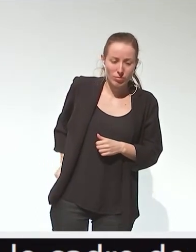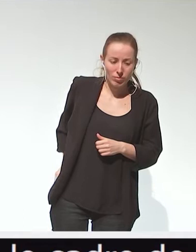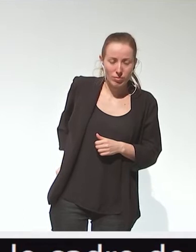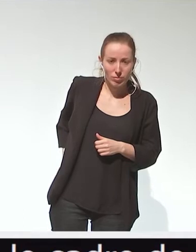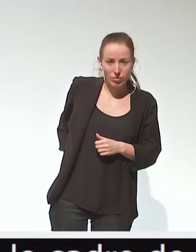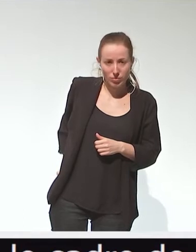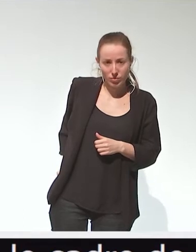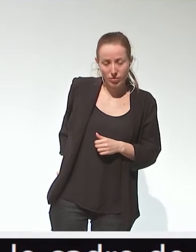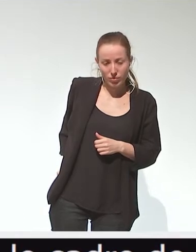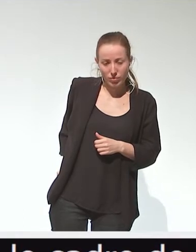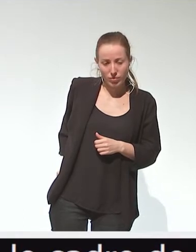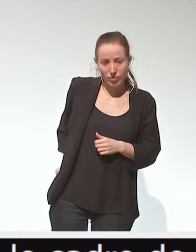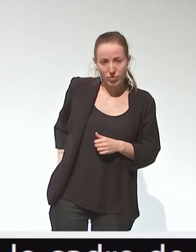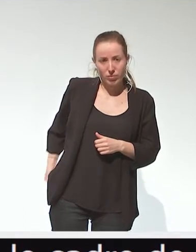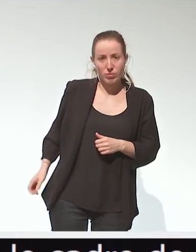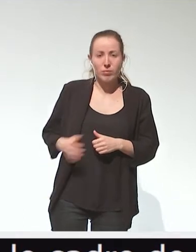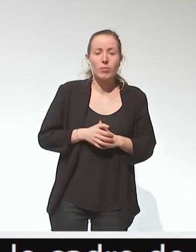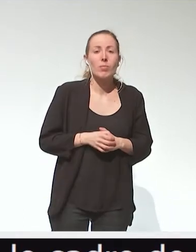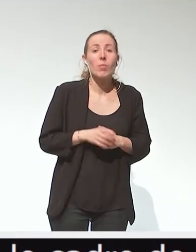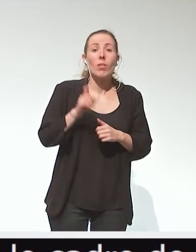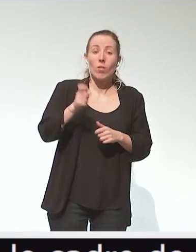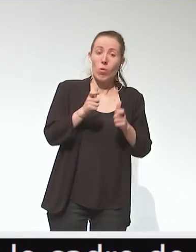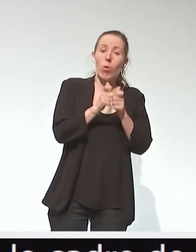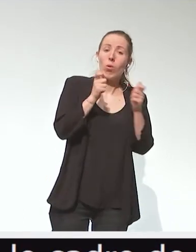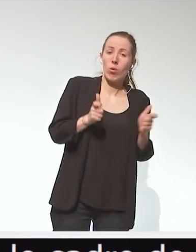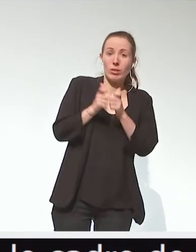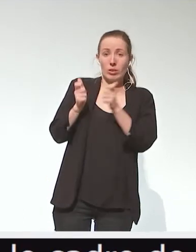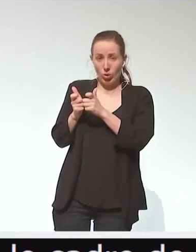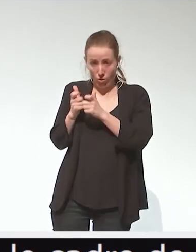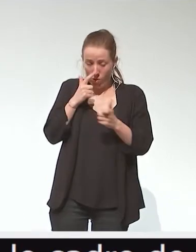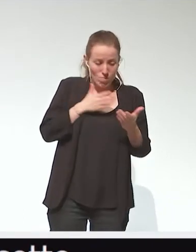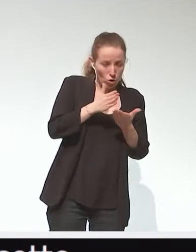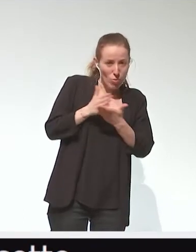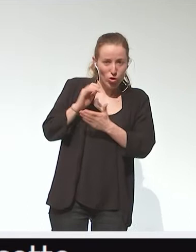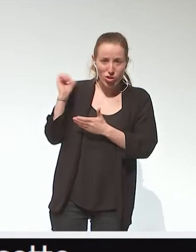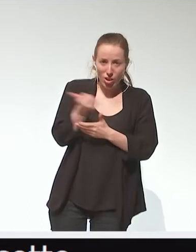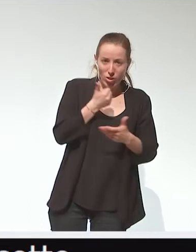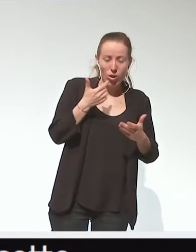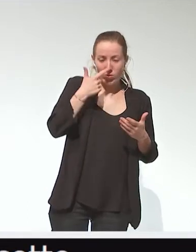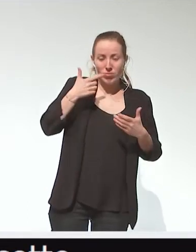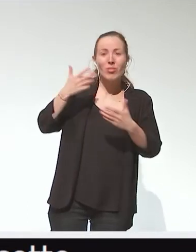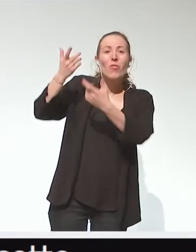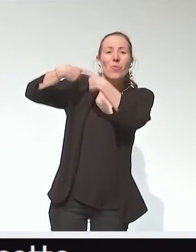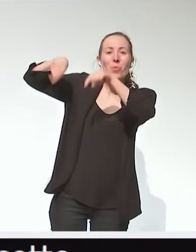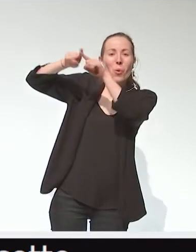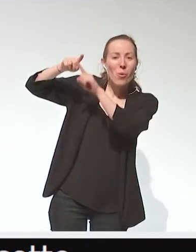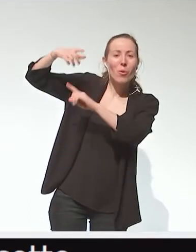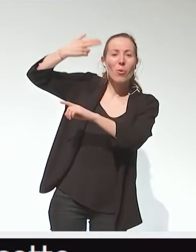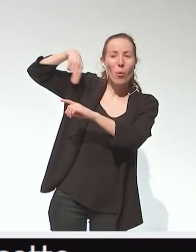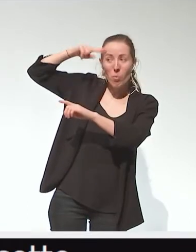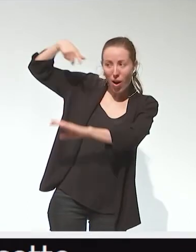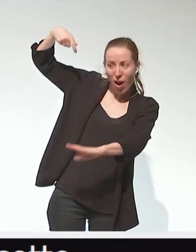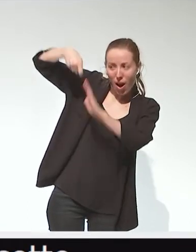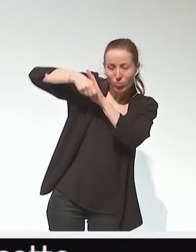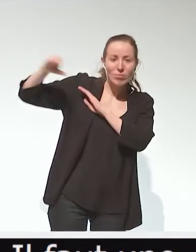with projects with the European funding, but also through the constant communication and collaboration with